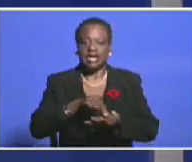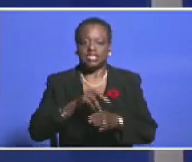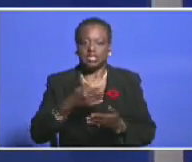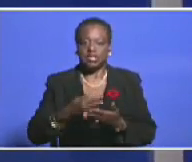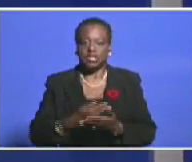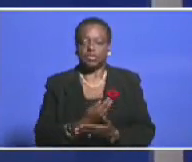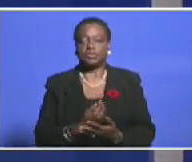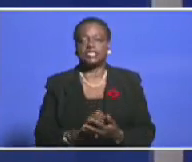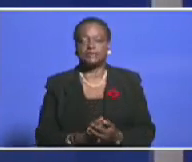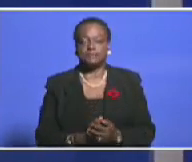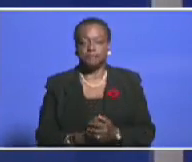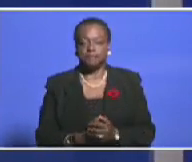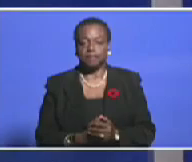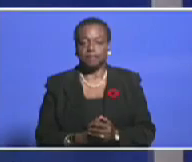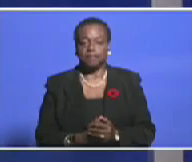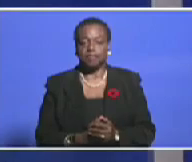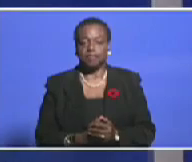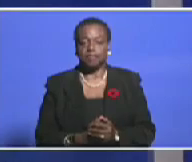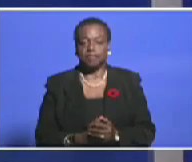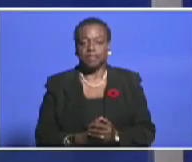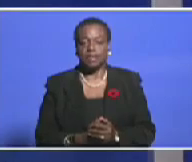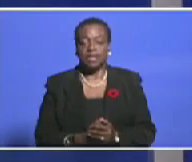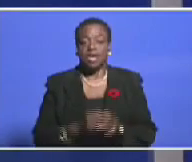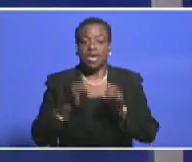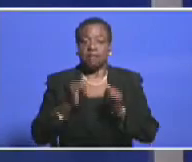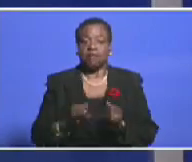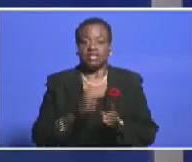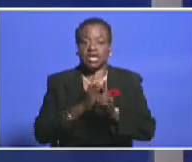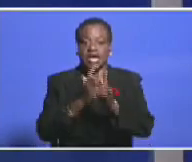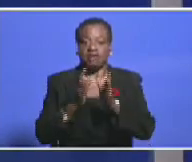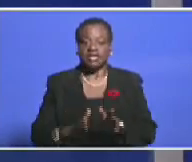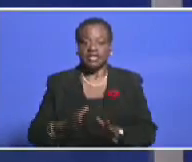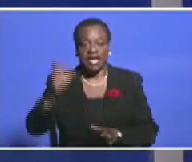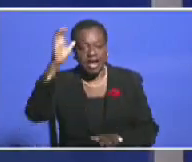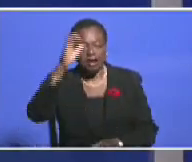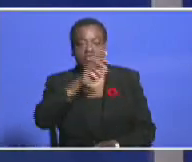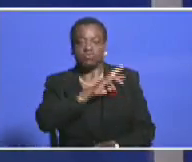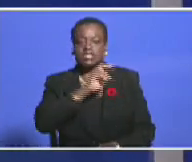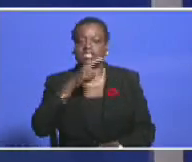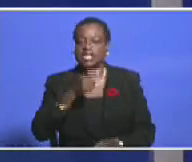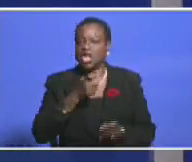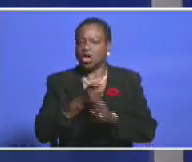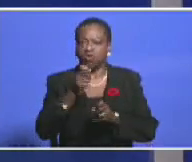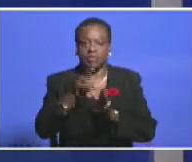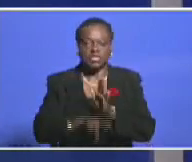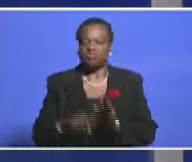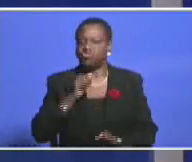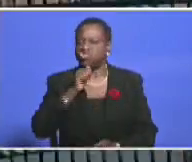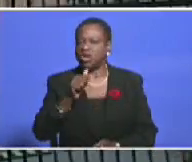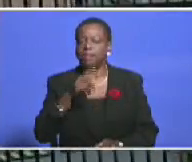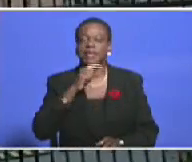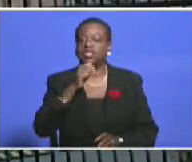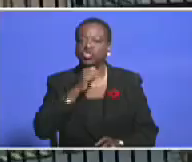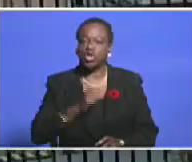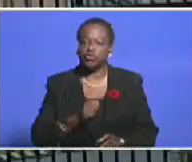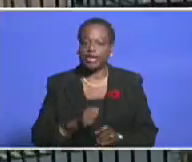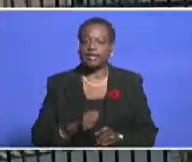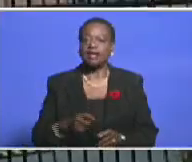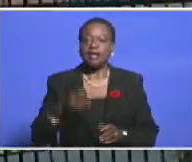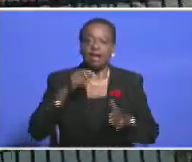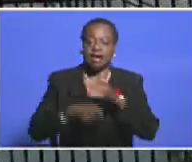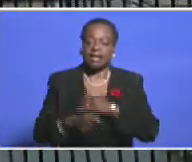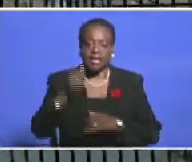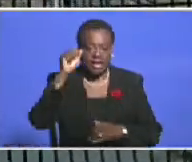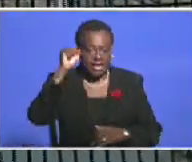Thanks for making us a part of your evening. Immigration Director Clarence Russell says corruption will not be tolerated under his watch.